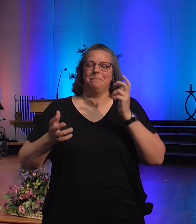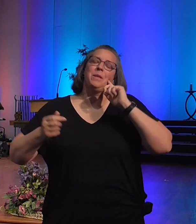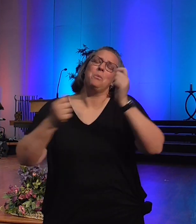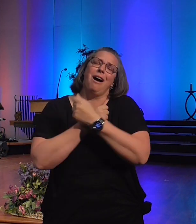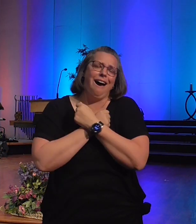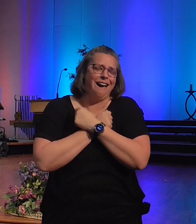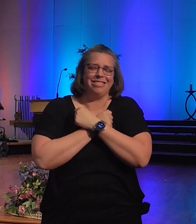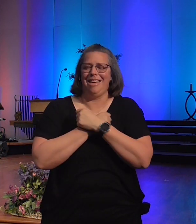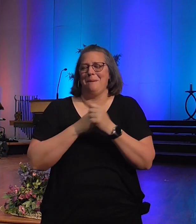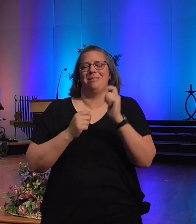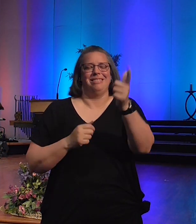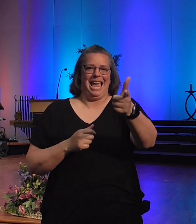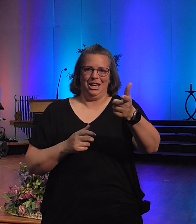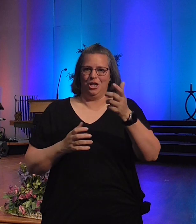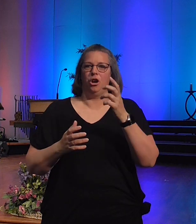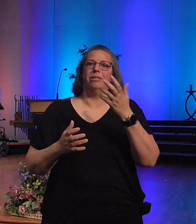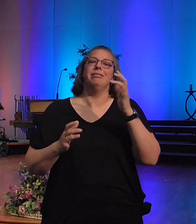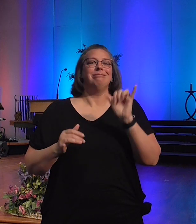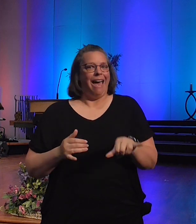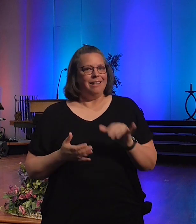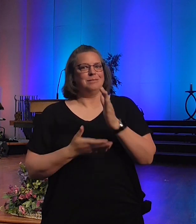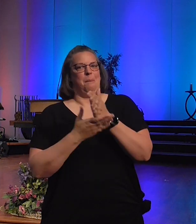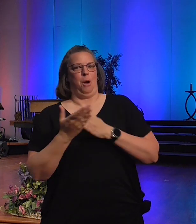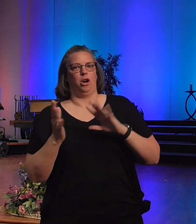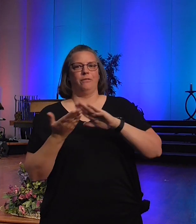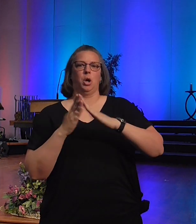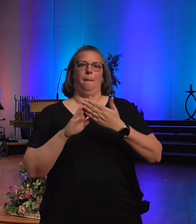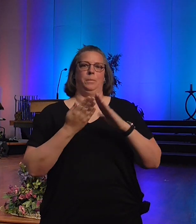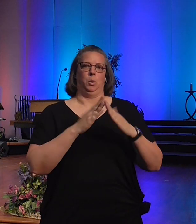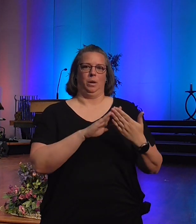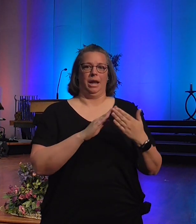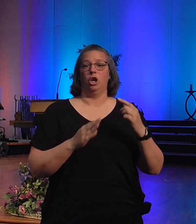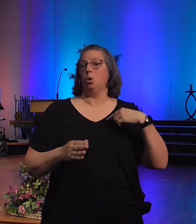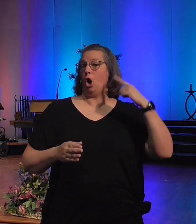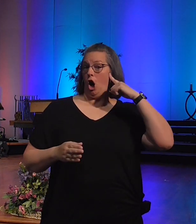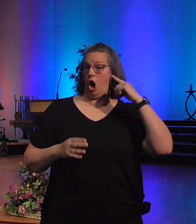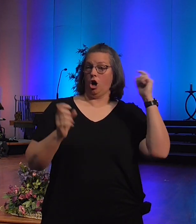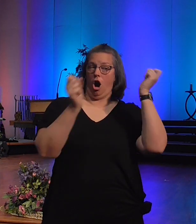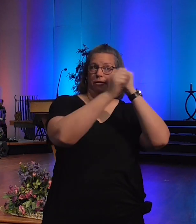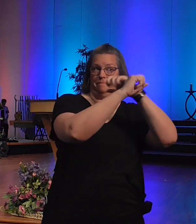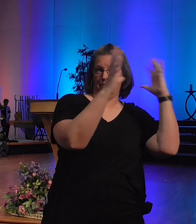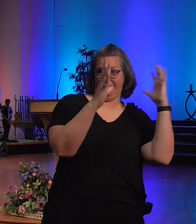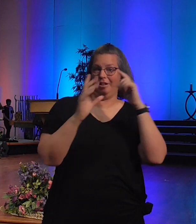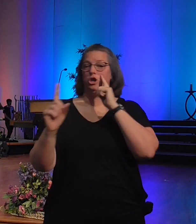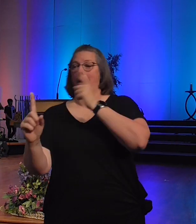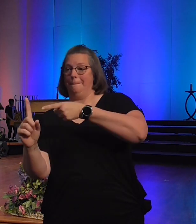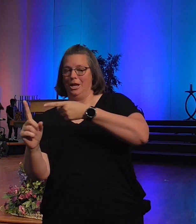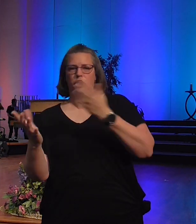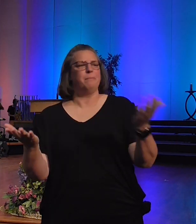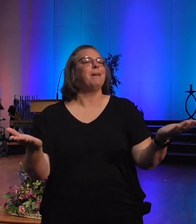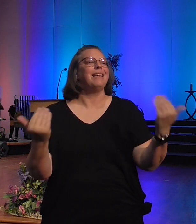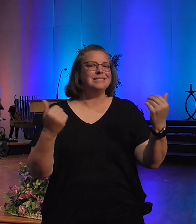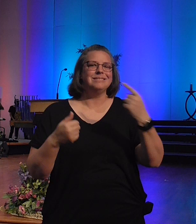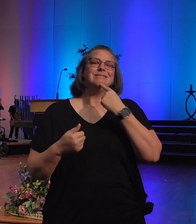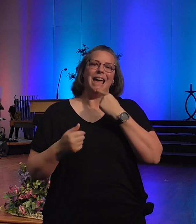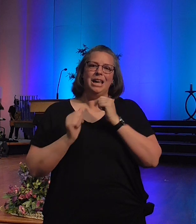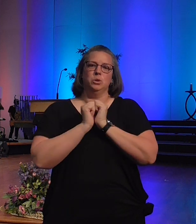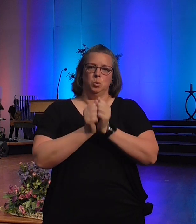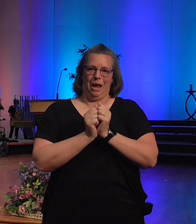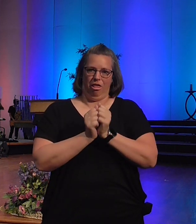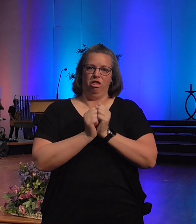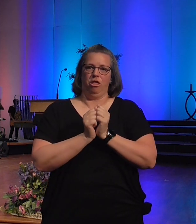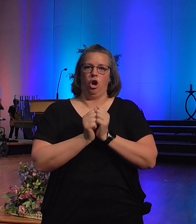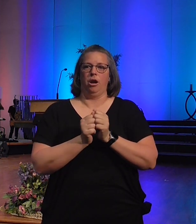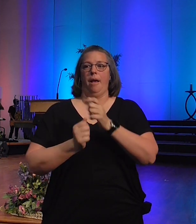them. And that's the joyous part of community. And you heard our beautiful vision and mission in our announcements. How about we say it together today? The